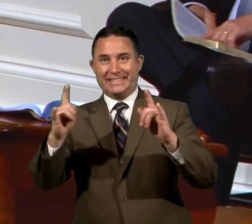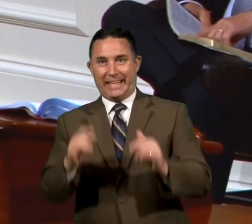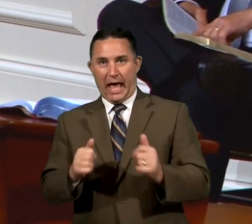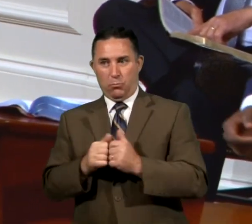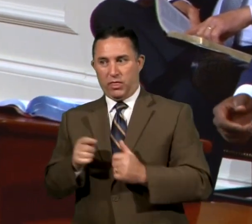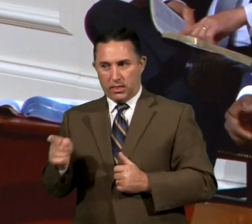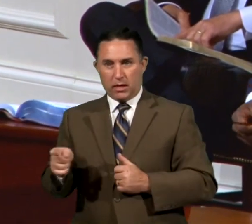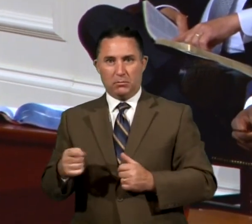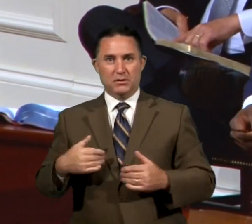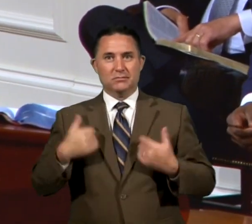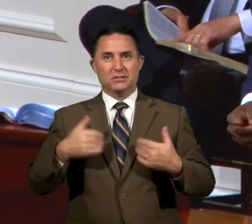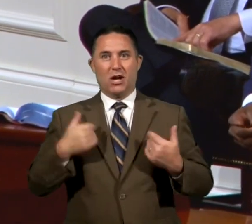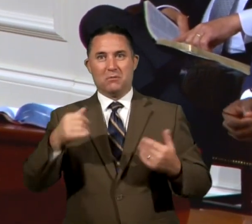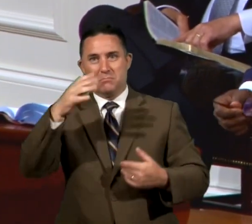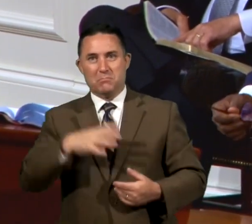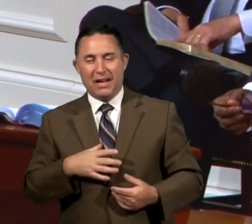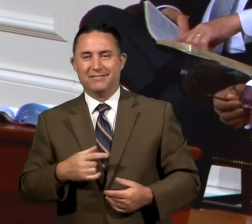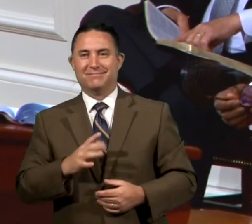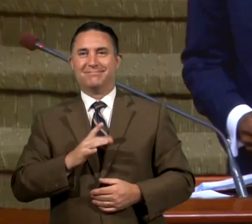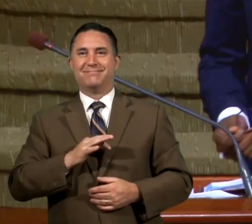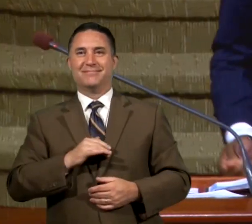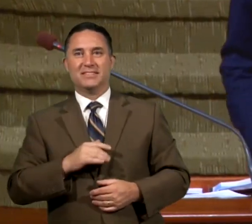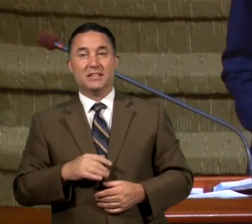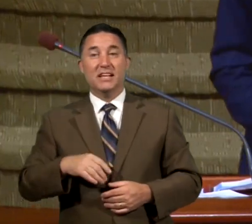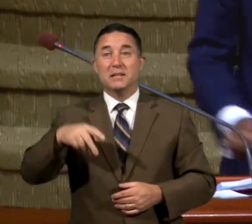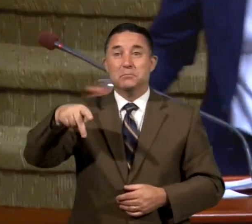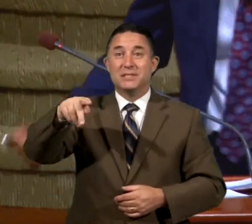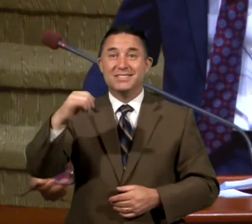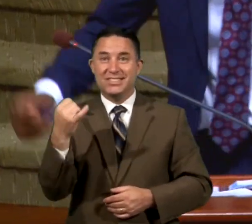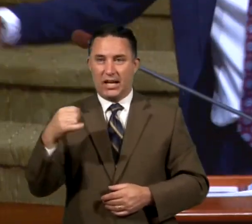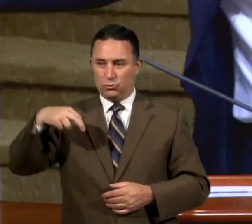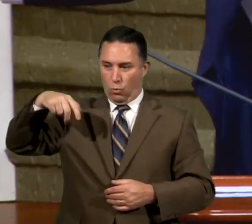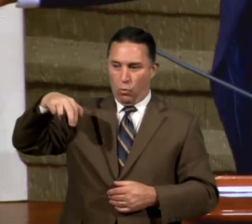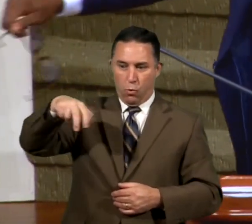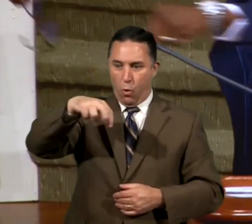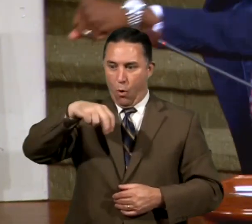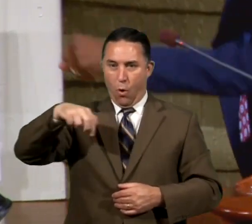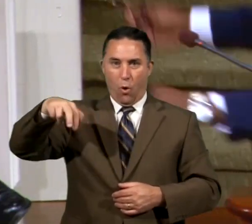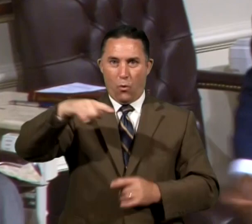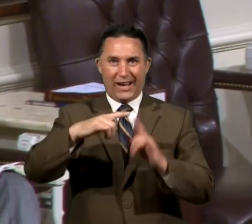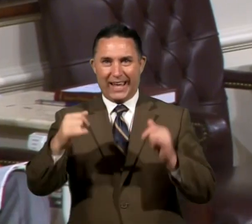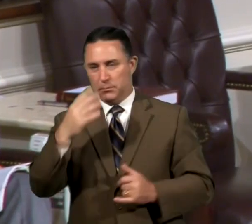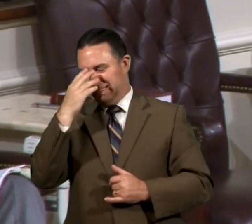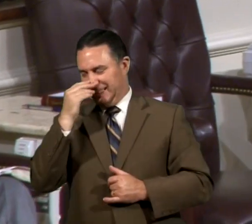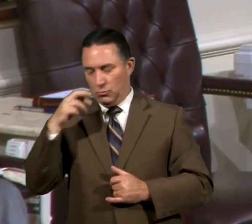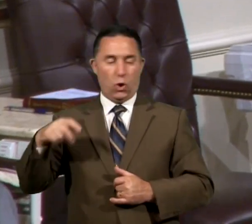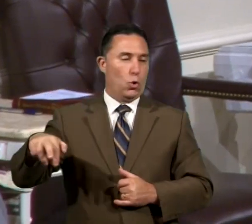him. I love it, in his pajamas, walking around. Sleep.